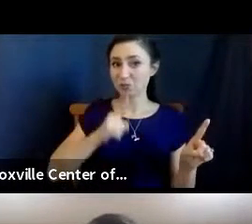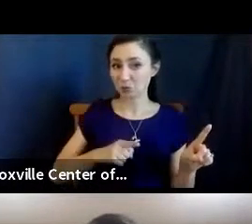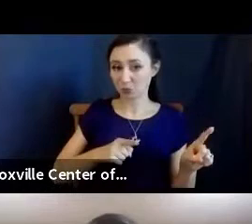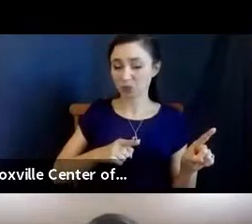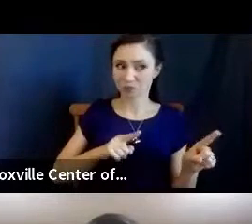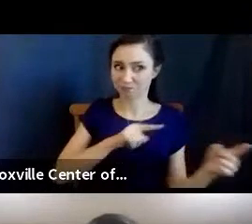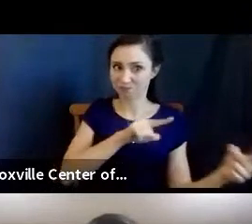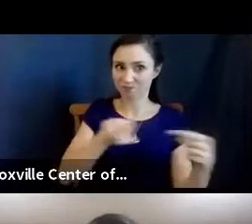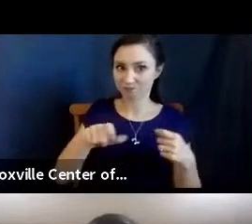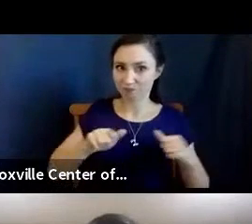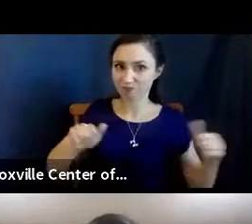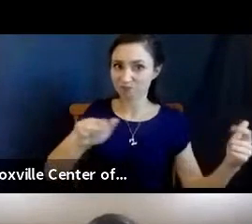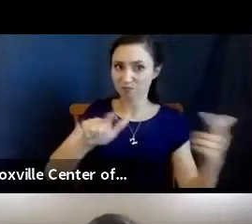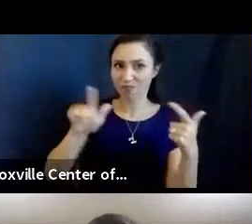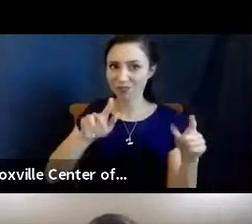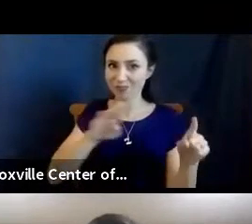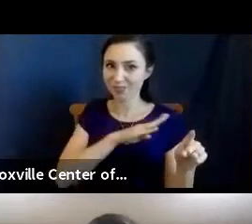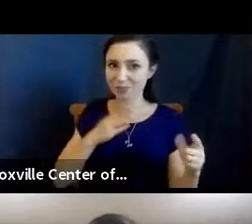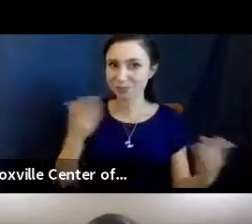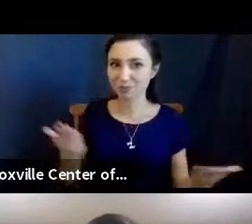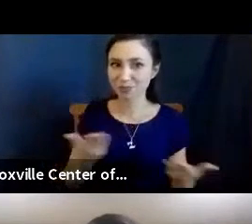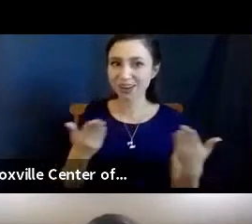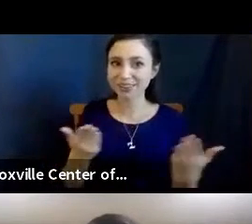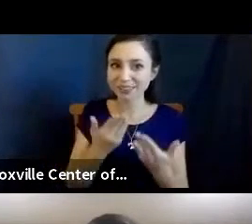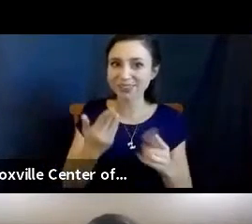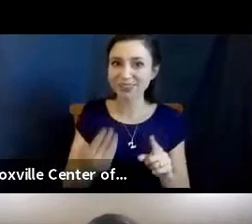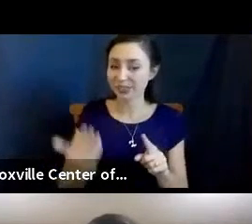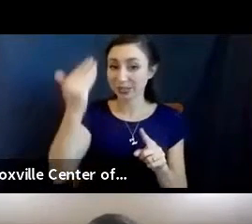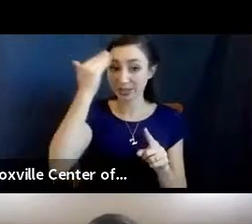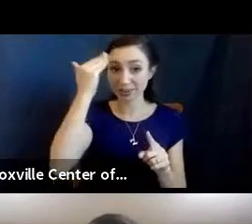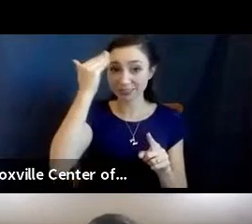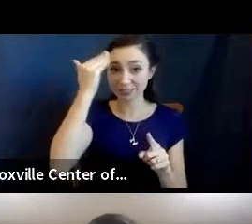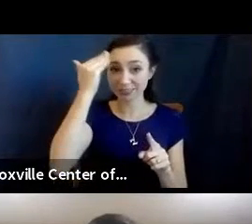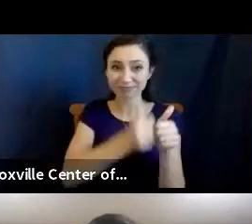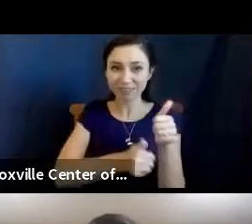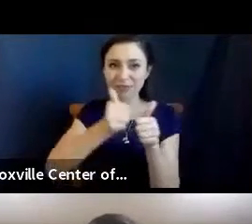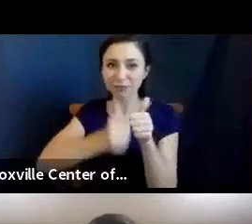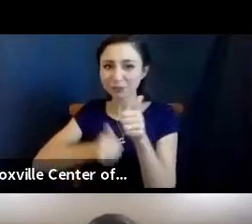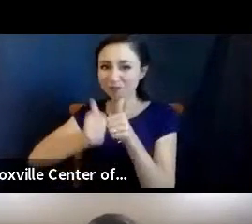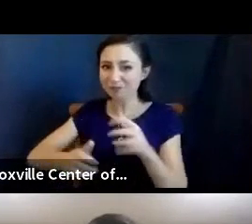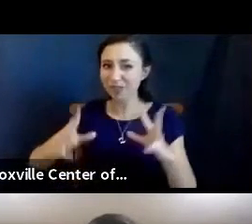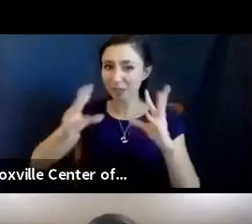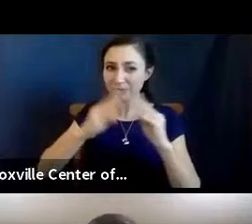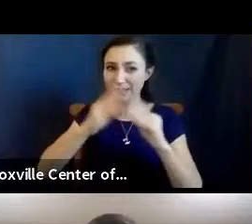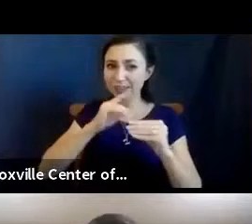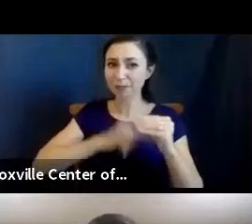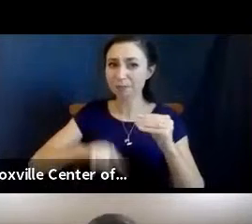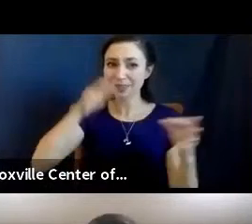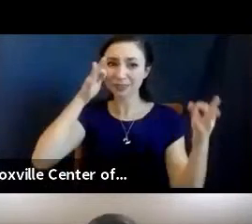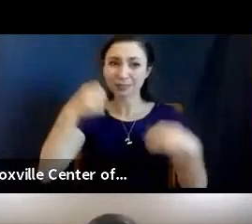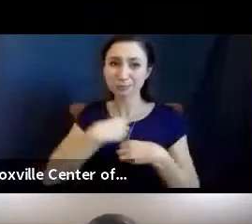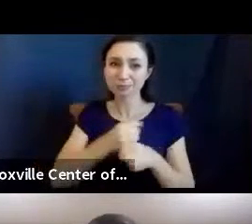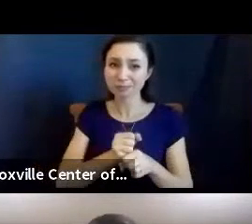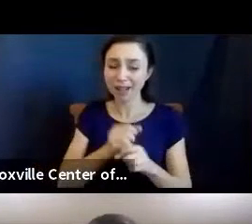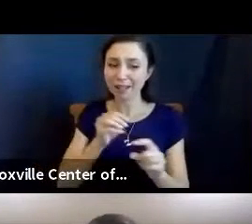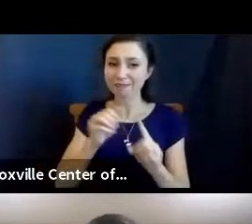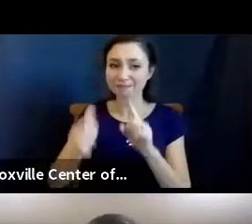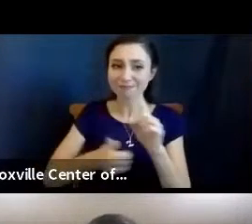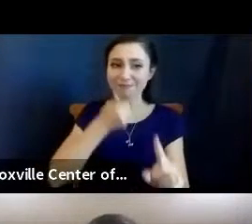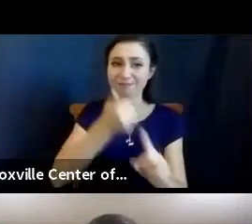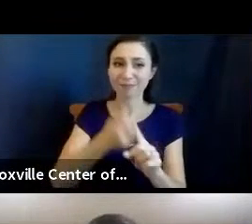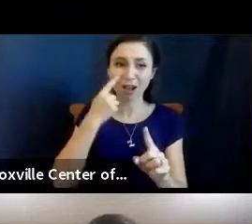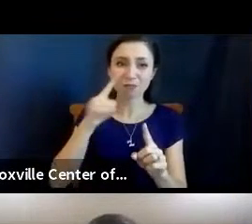board, we are cognizant of every meeting of the decisions we make and their impact on our fellow